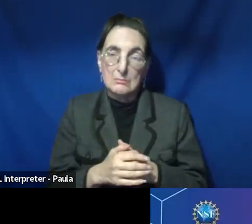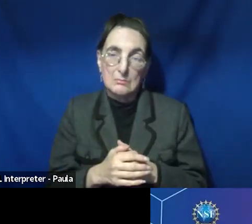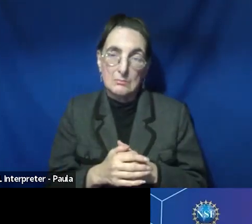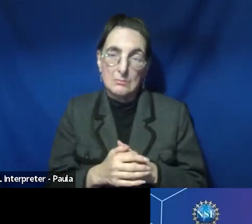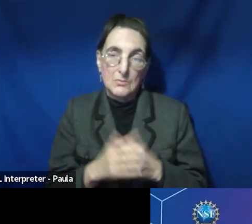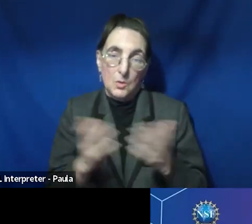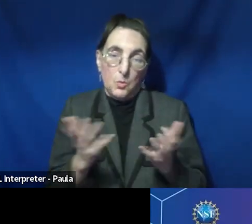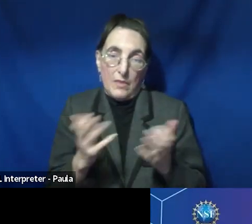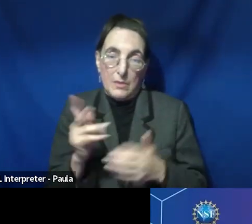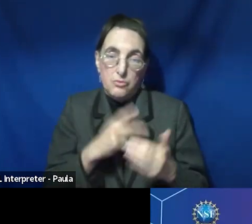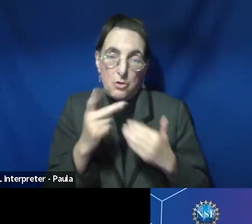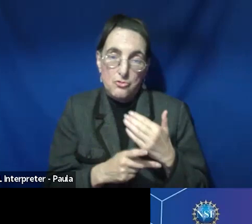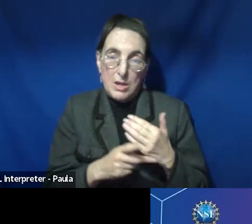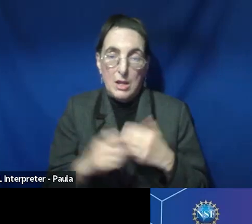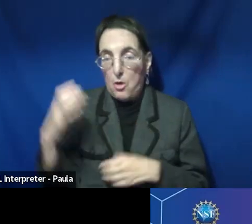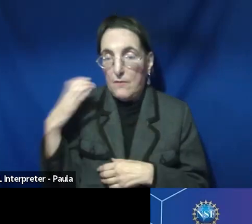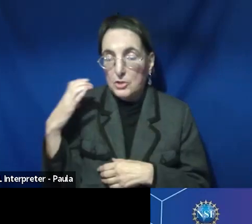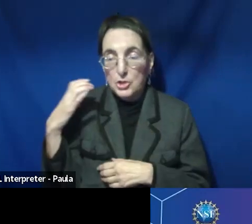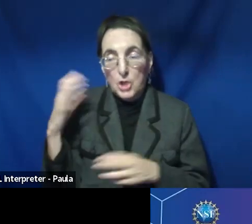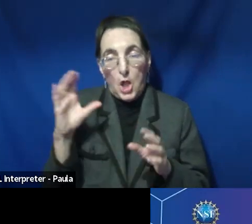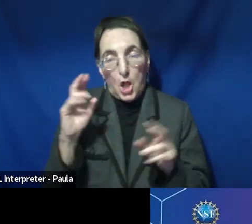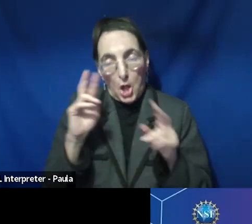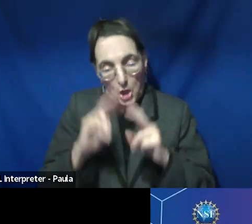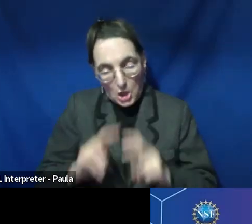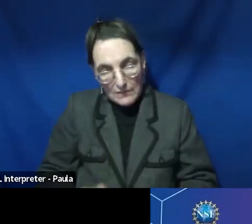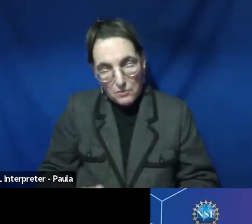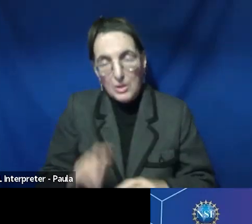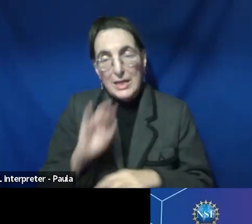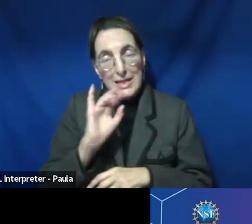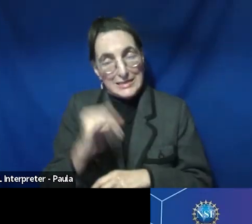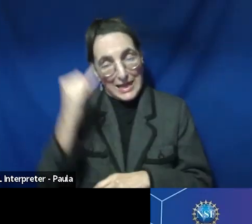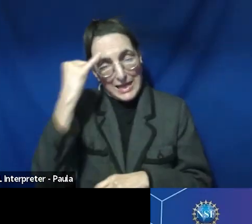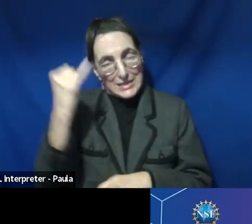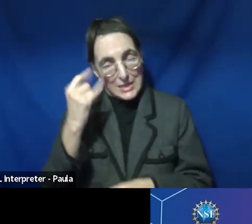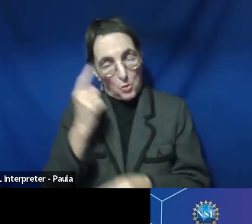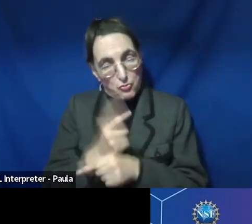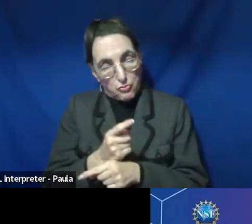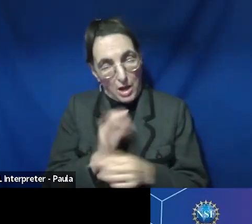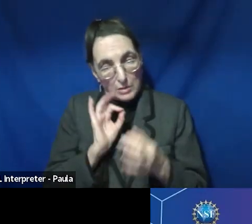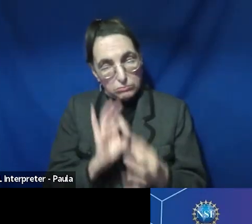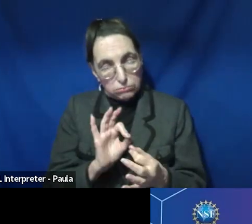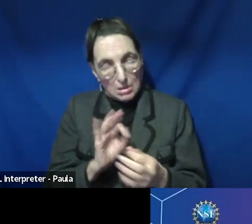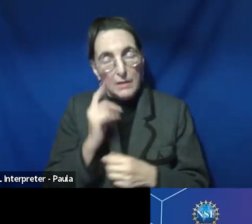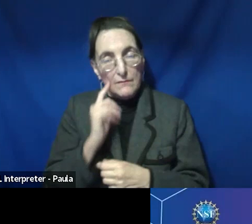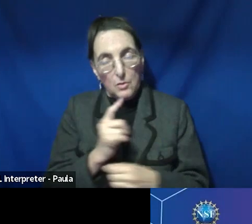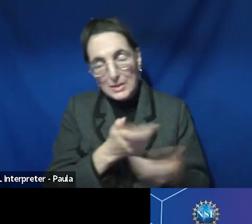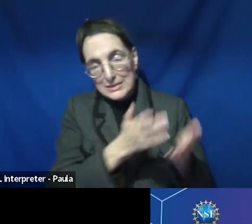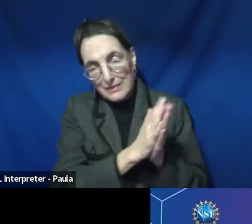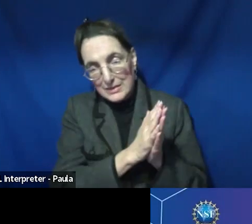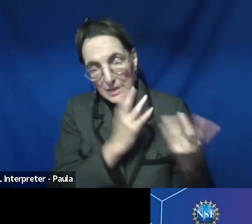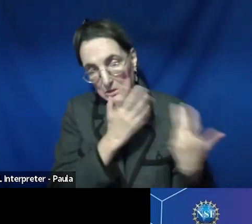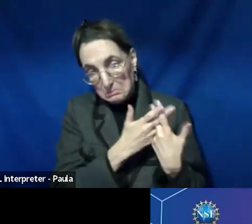what the program officer would be looking for. Is that idea right for a given solicitation? And